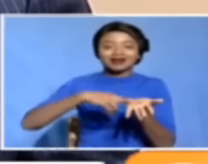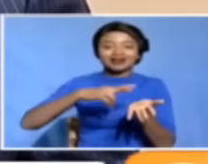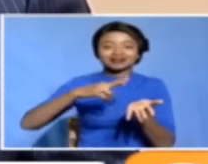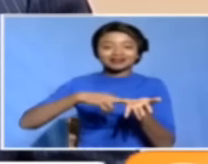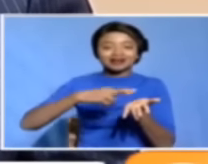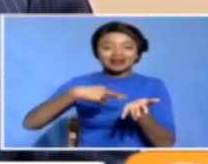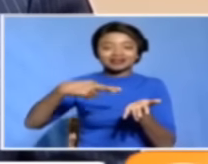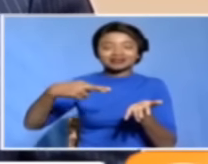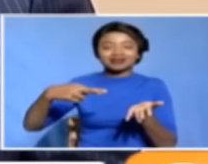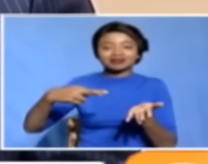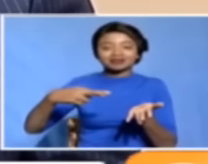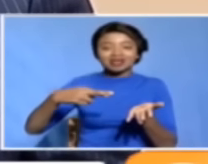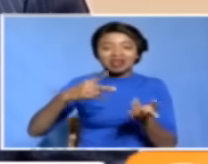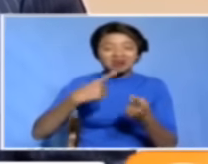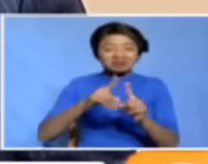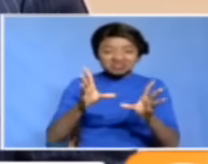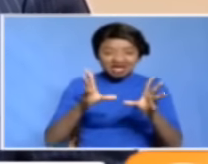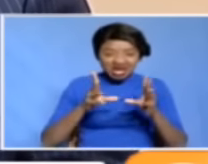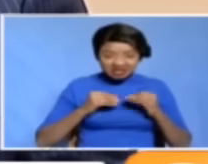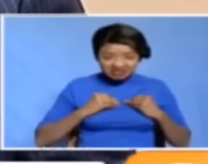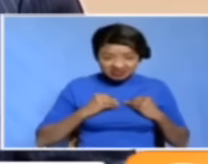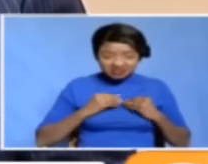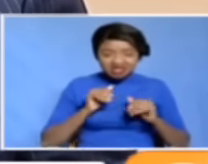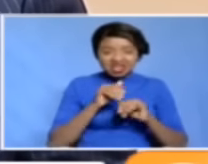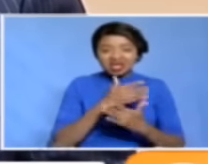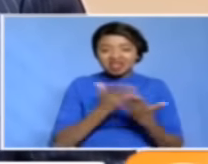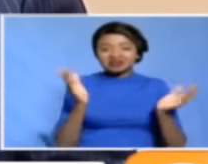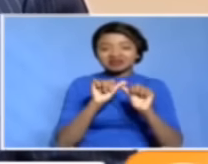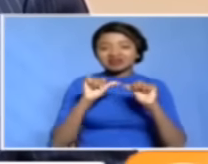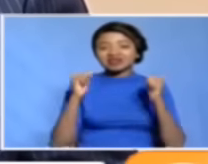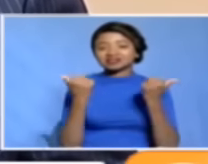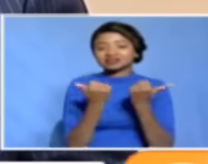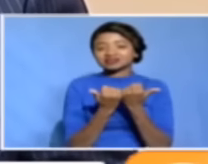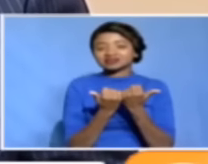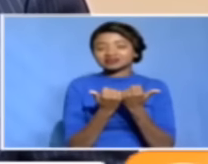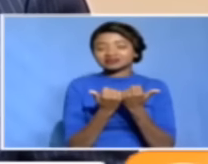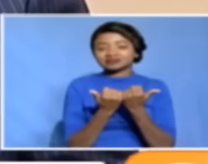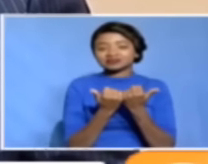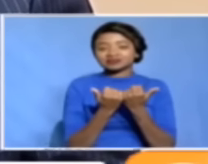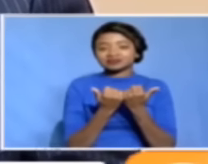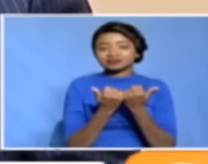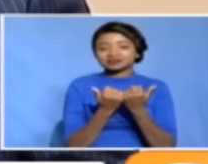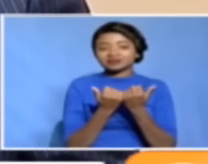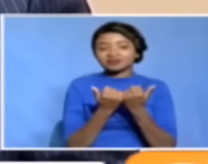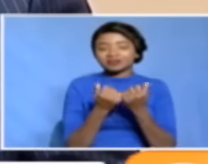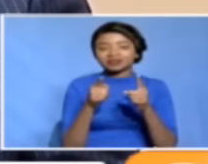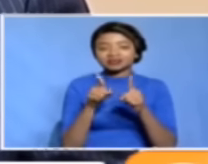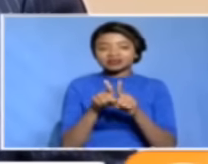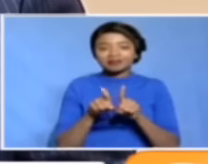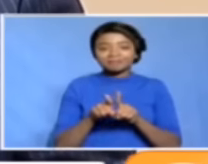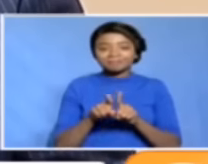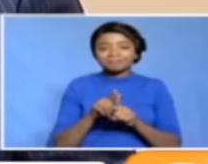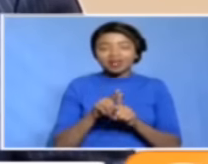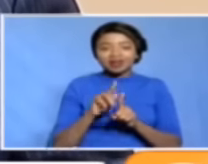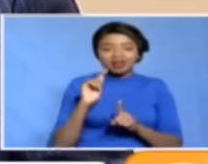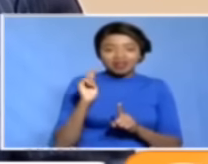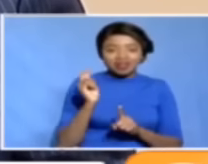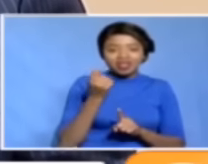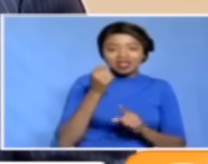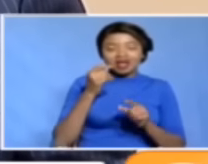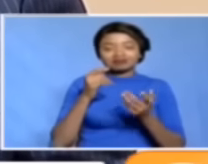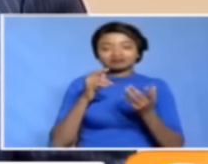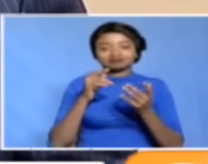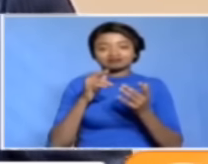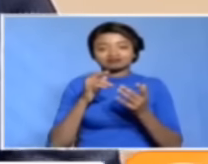allow any agency, including the National Registration, Kenya National Bureau of Statistics,